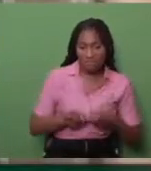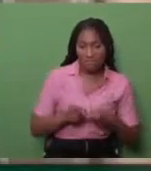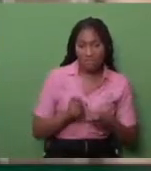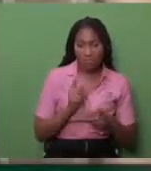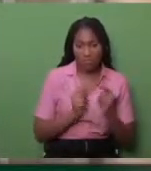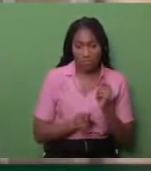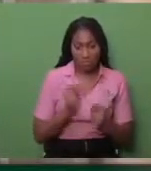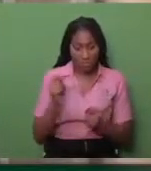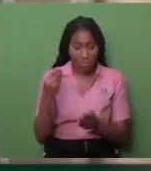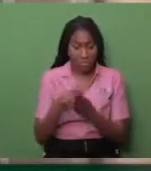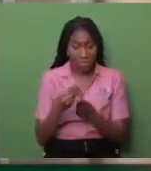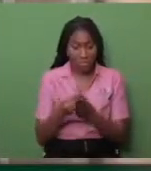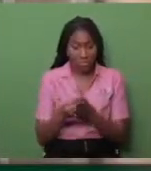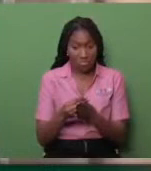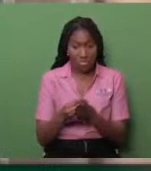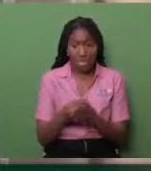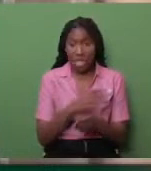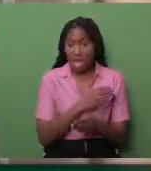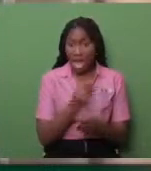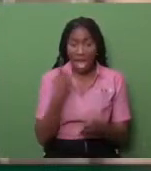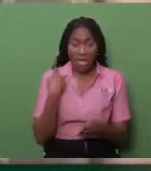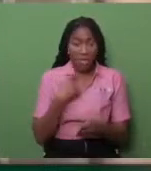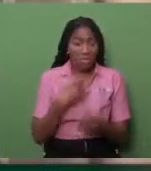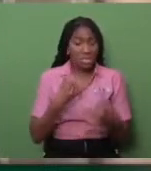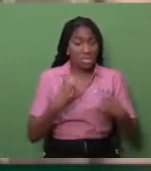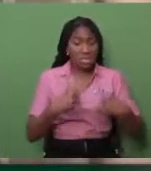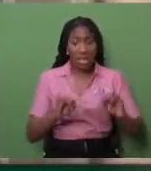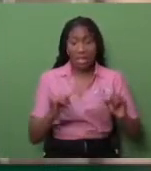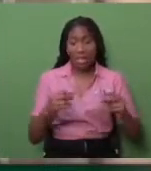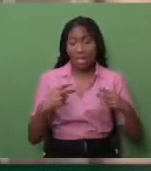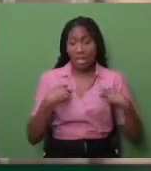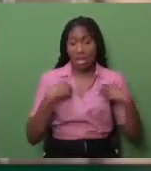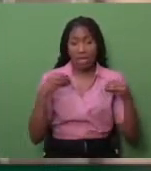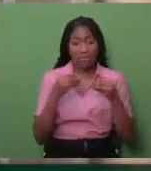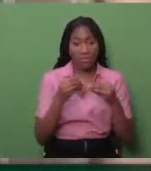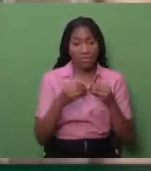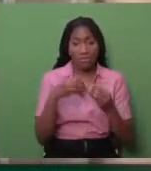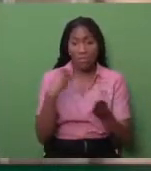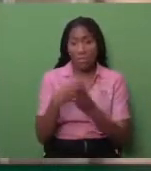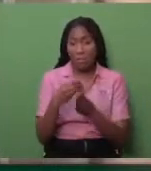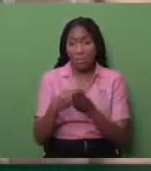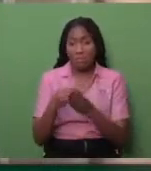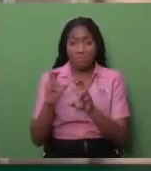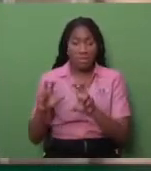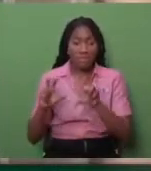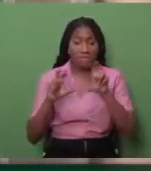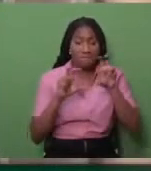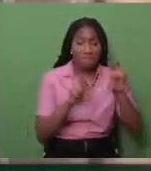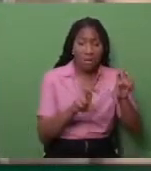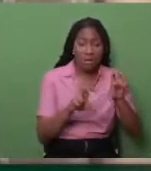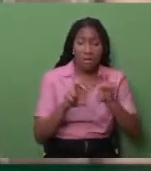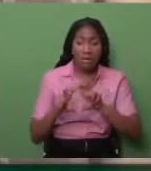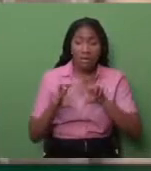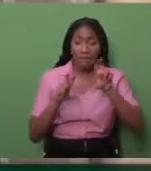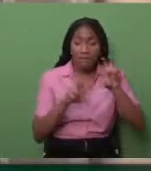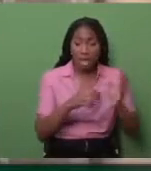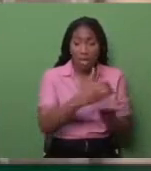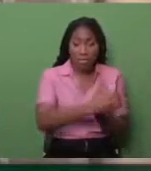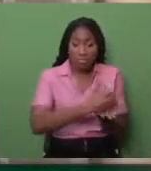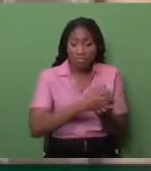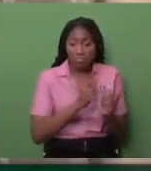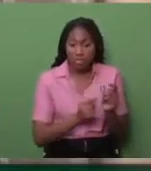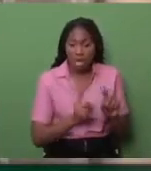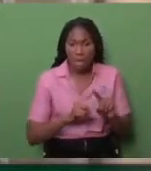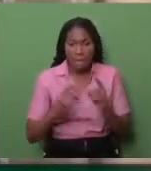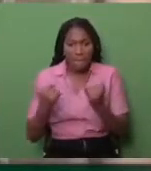still had more import cover under my watch than they have. So where has all this money gone? It only took this government